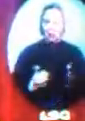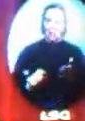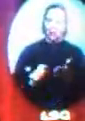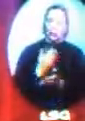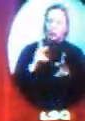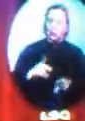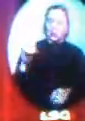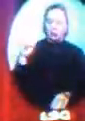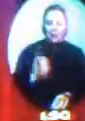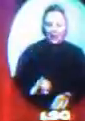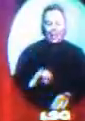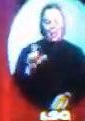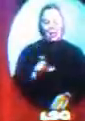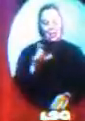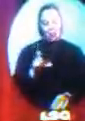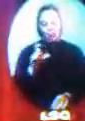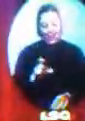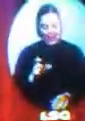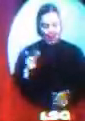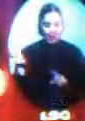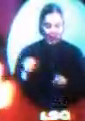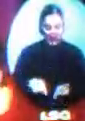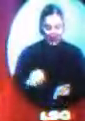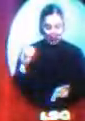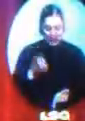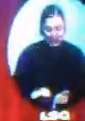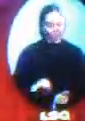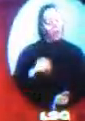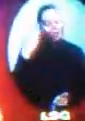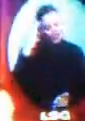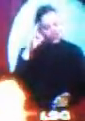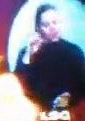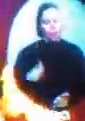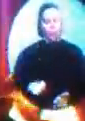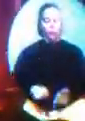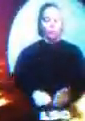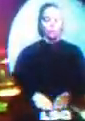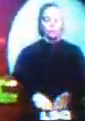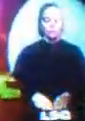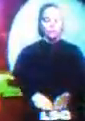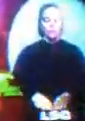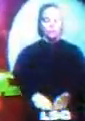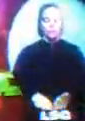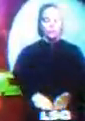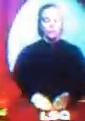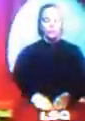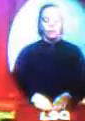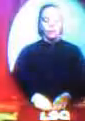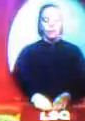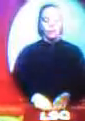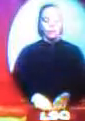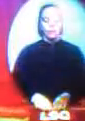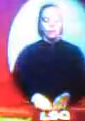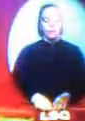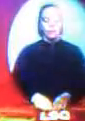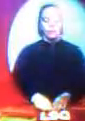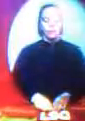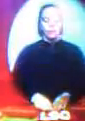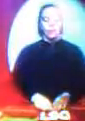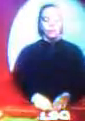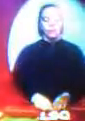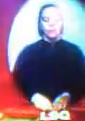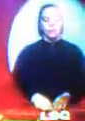not revise his message to say clearly to new immigrants that in Quebec things work in